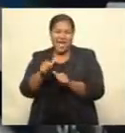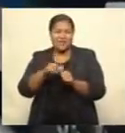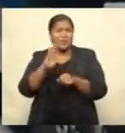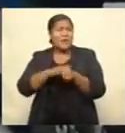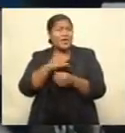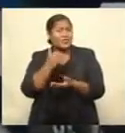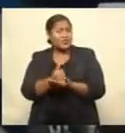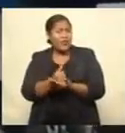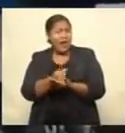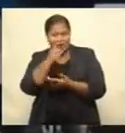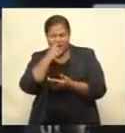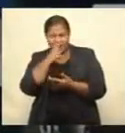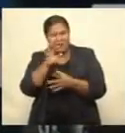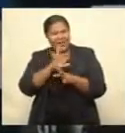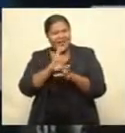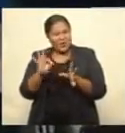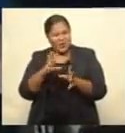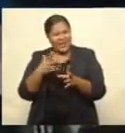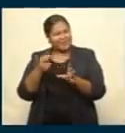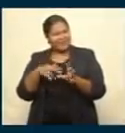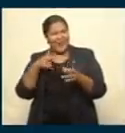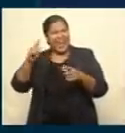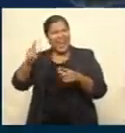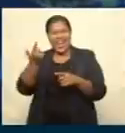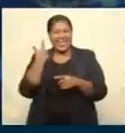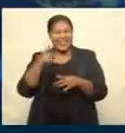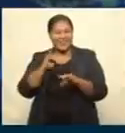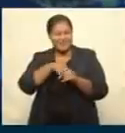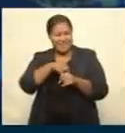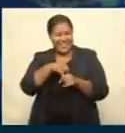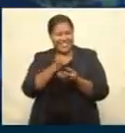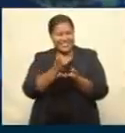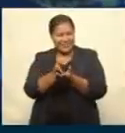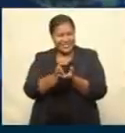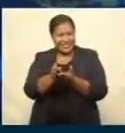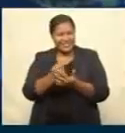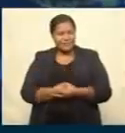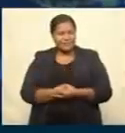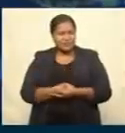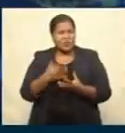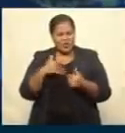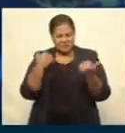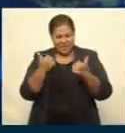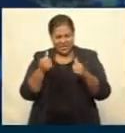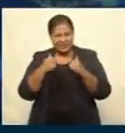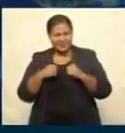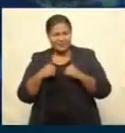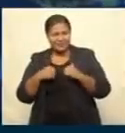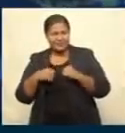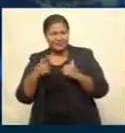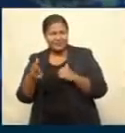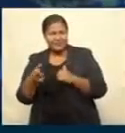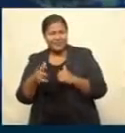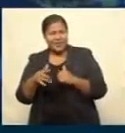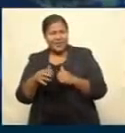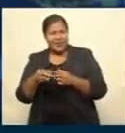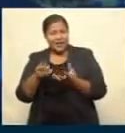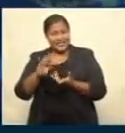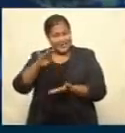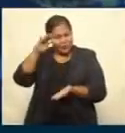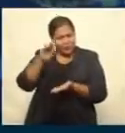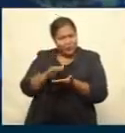not deprived of medical services. Quite a bit of clinics and private practices that have started subsidizing their rates or